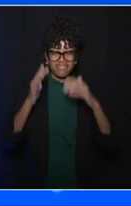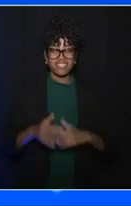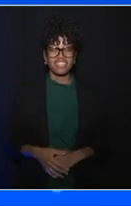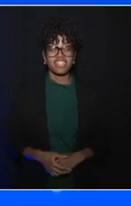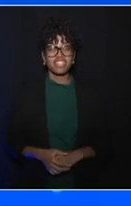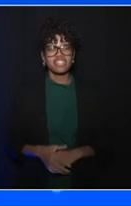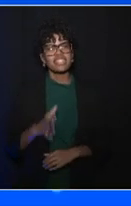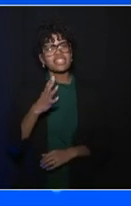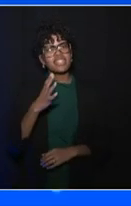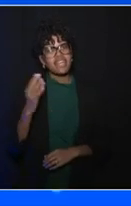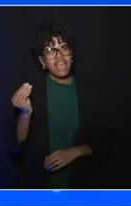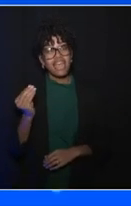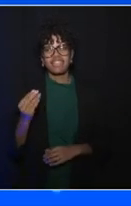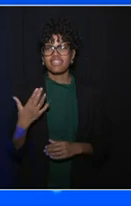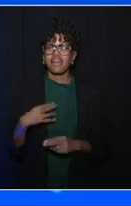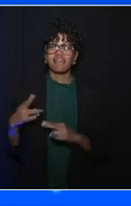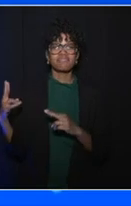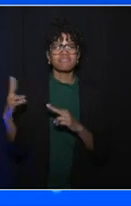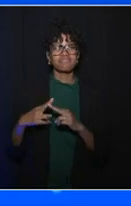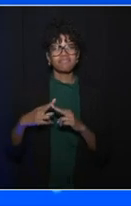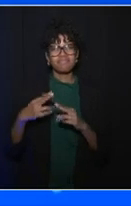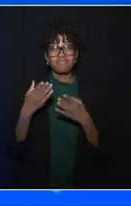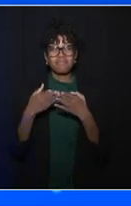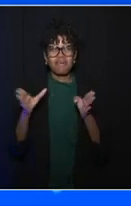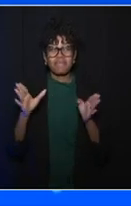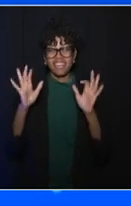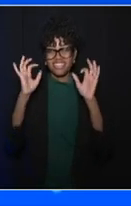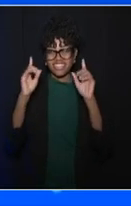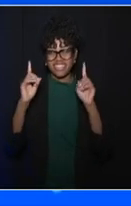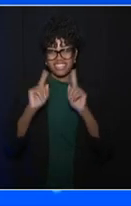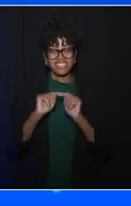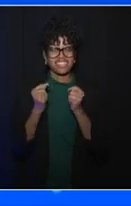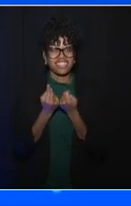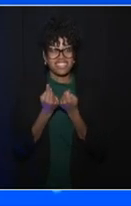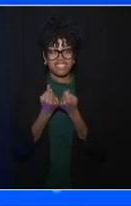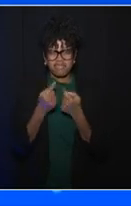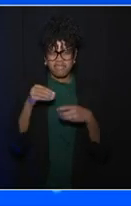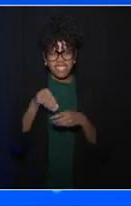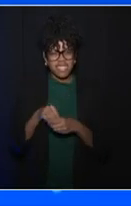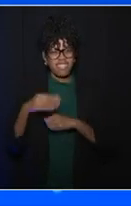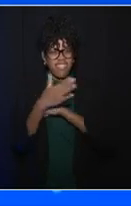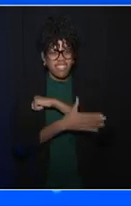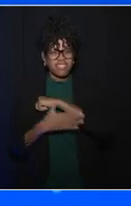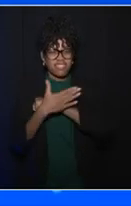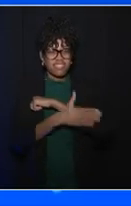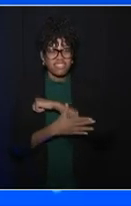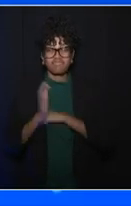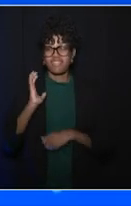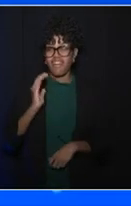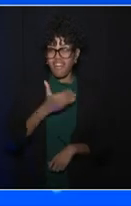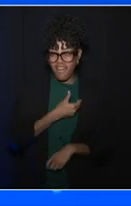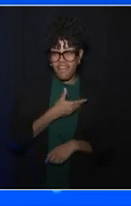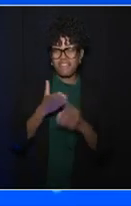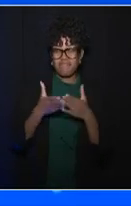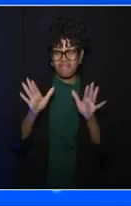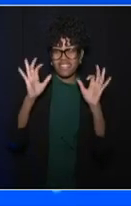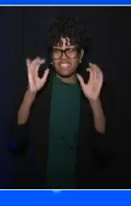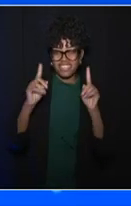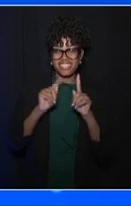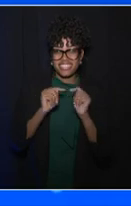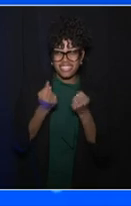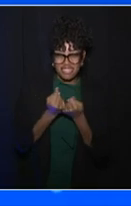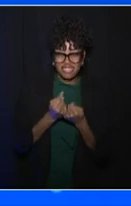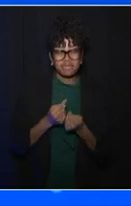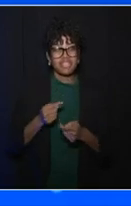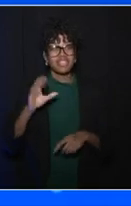And to the best public education team around, our public education team, the Chancellor of